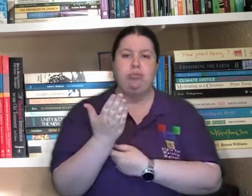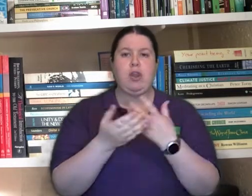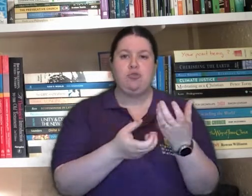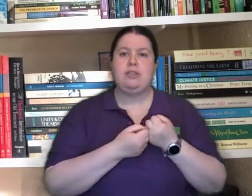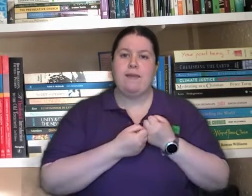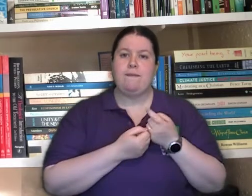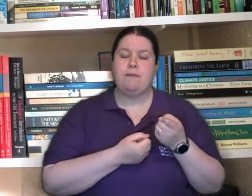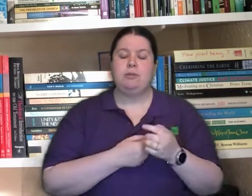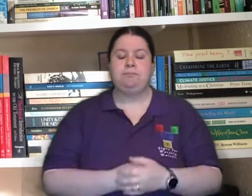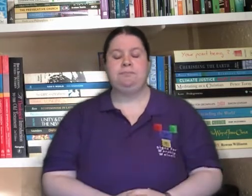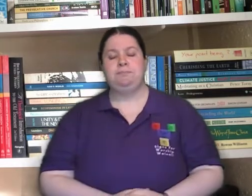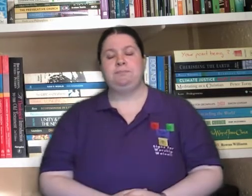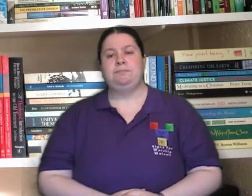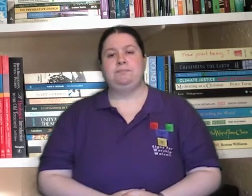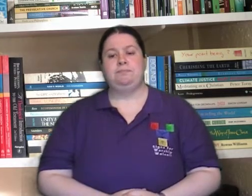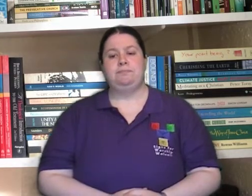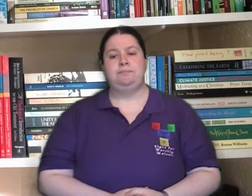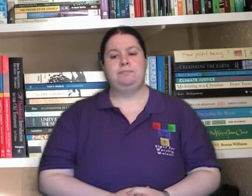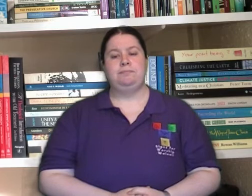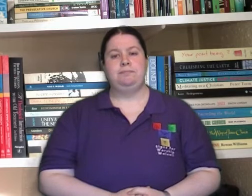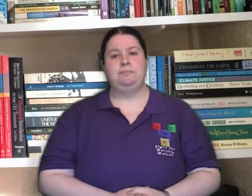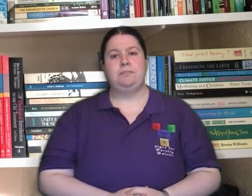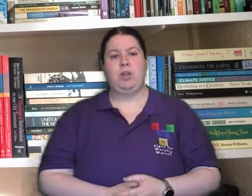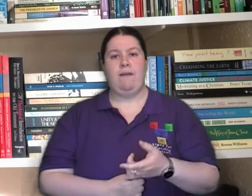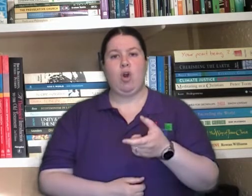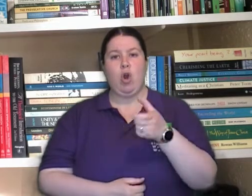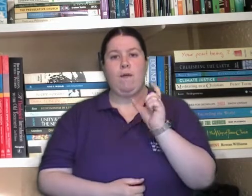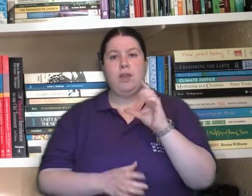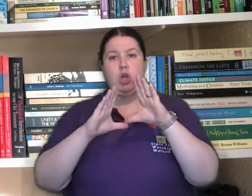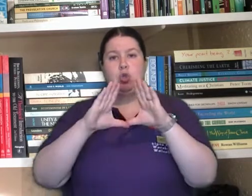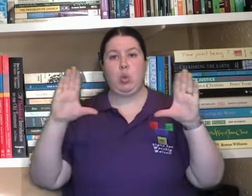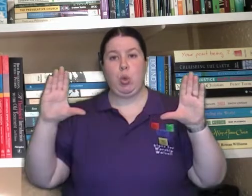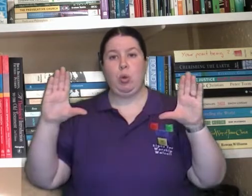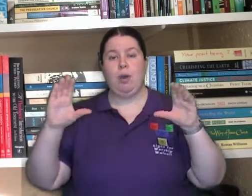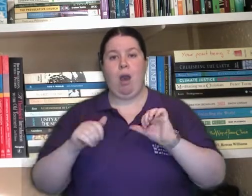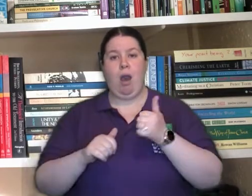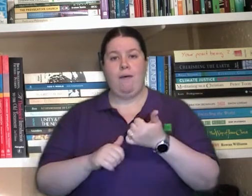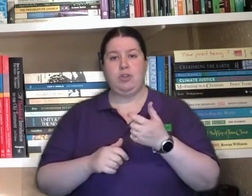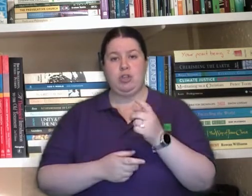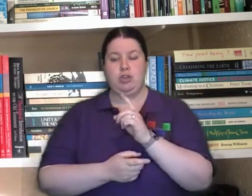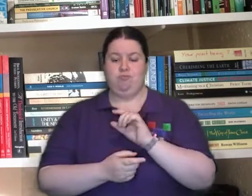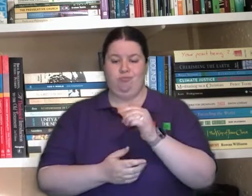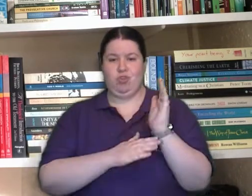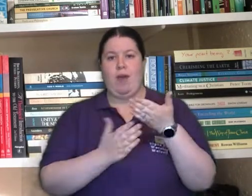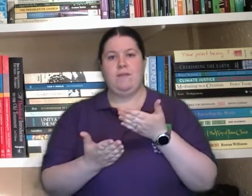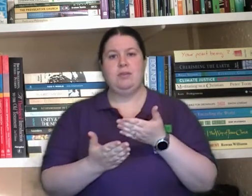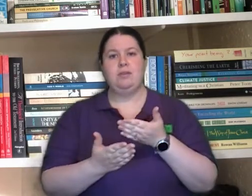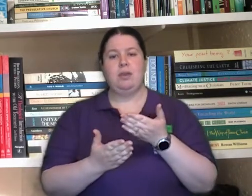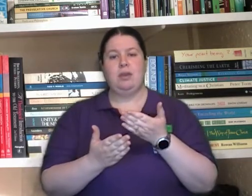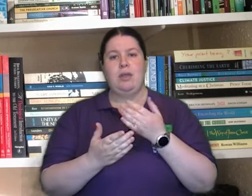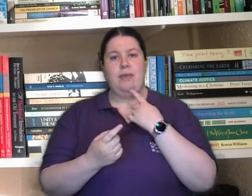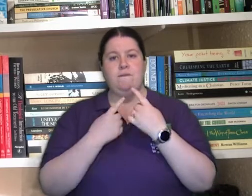as well. Great resources for staying in touch. Of course, we'll have our Zoom coffee and catch up after this